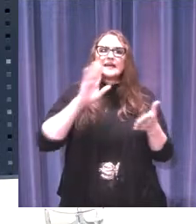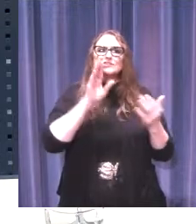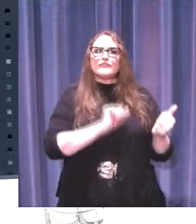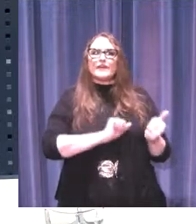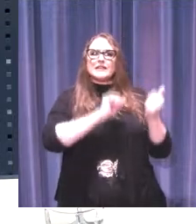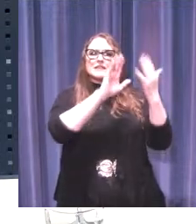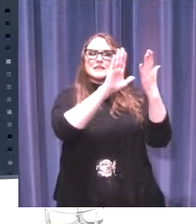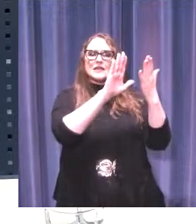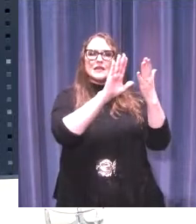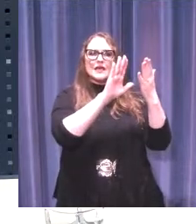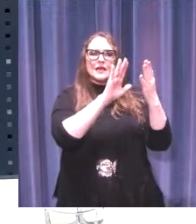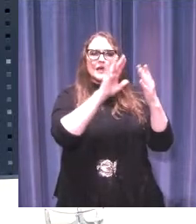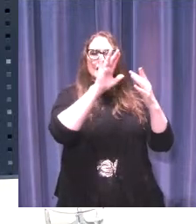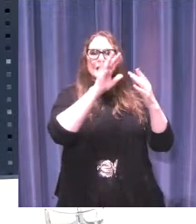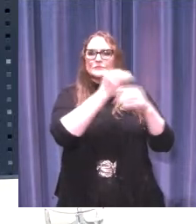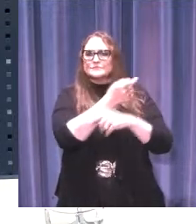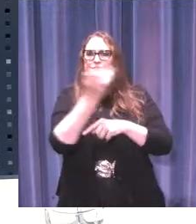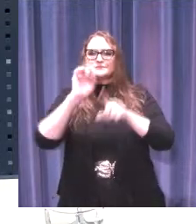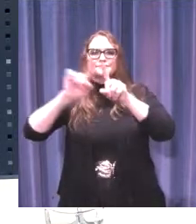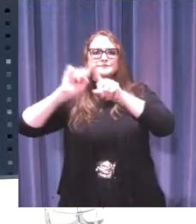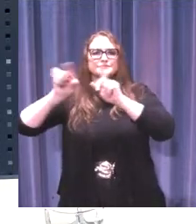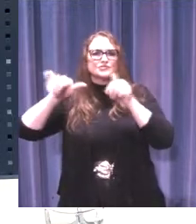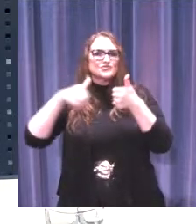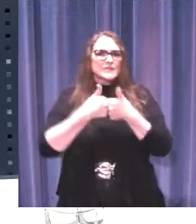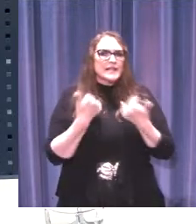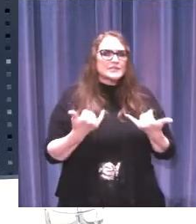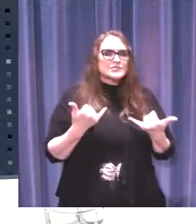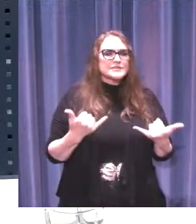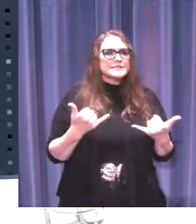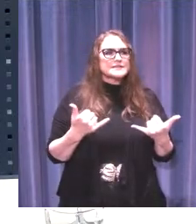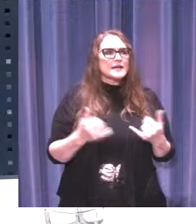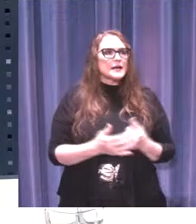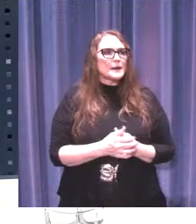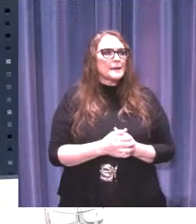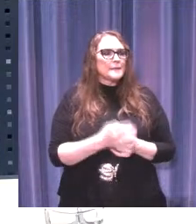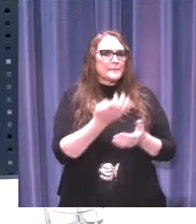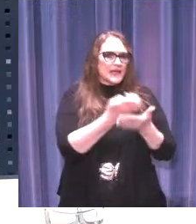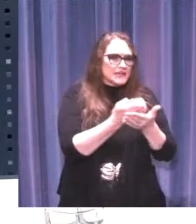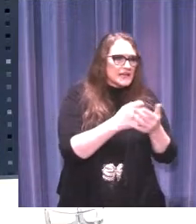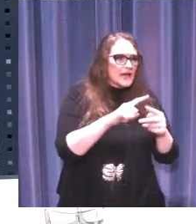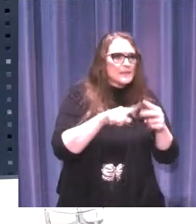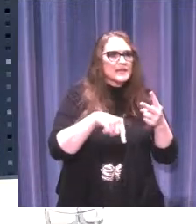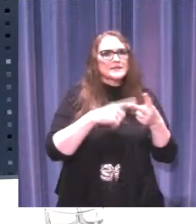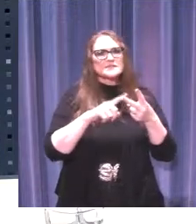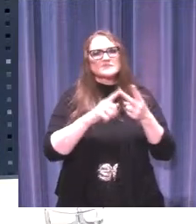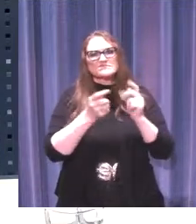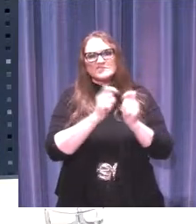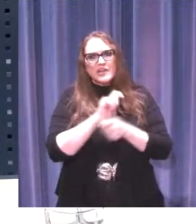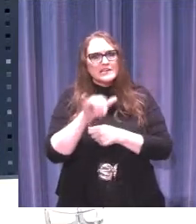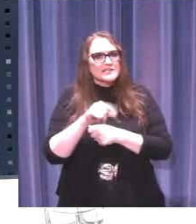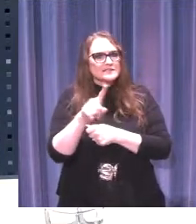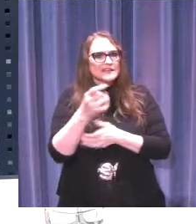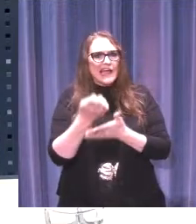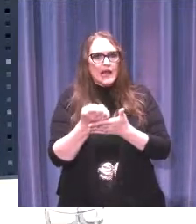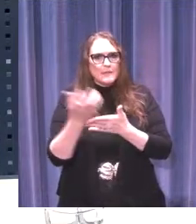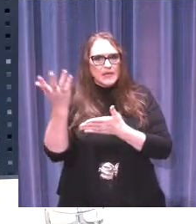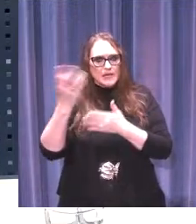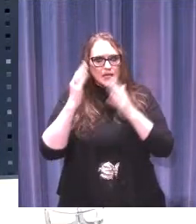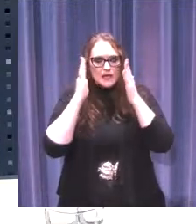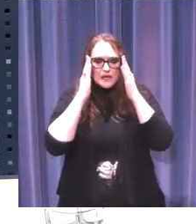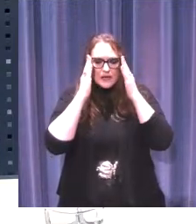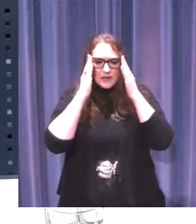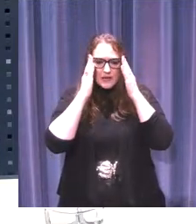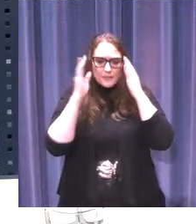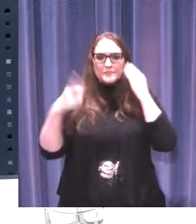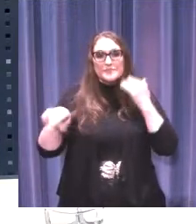facing multiple challenges, both economics and the changing economy,